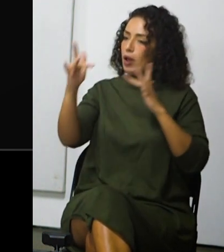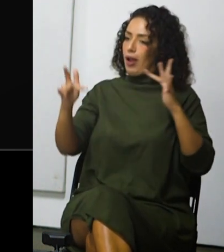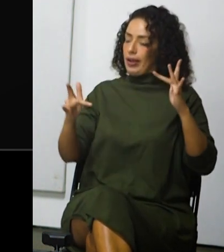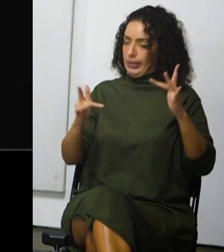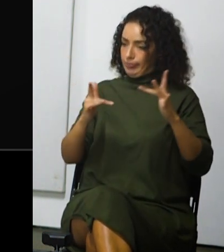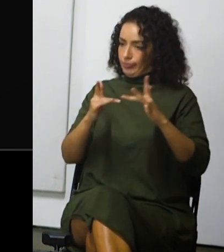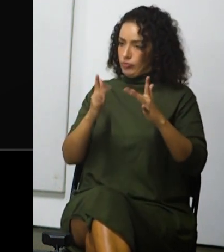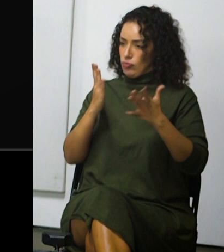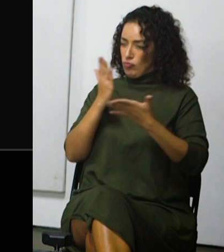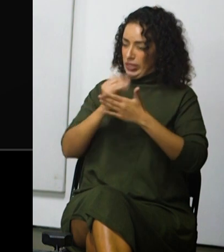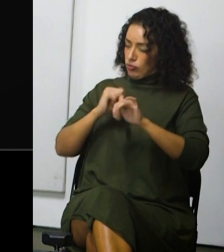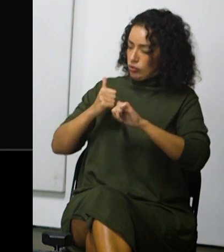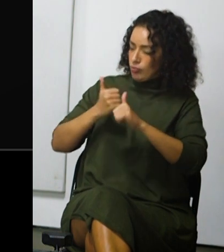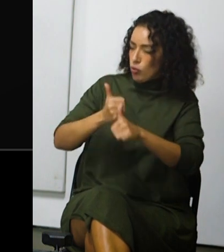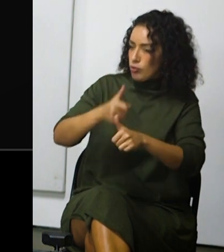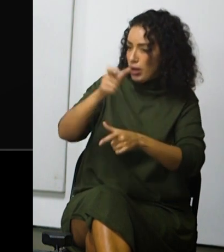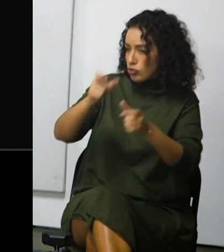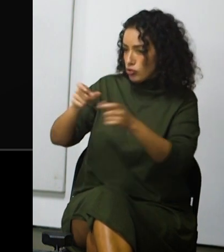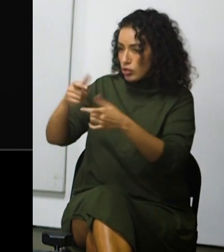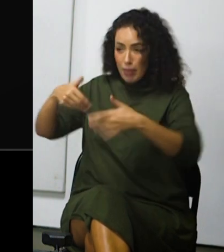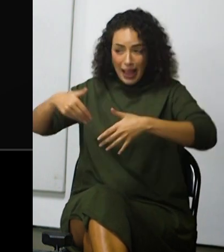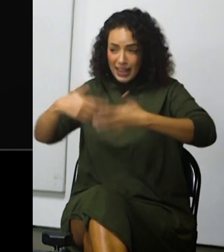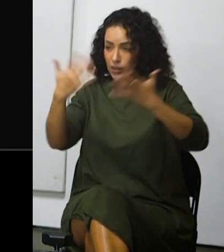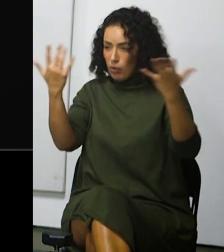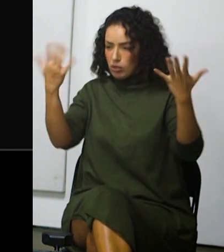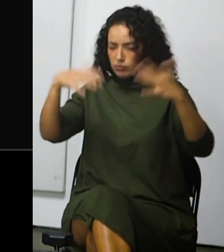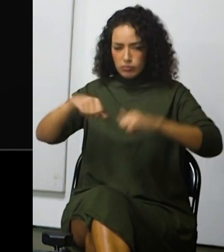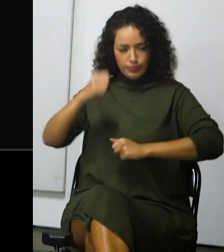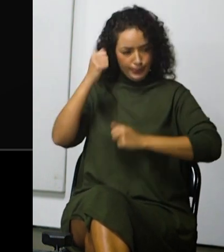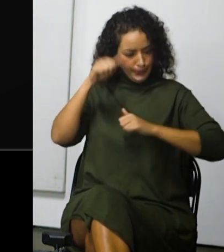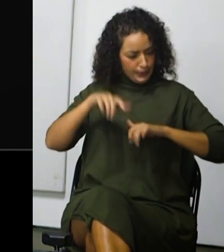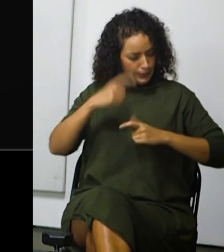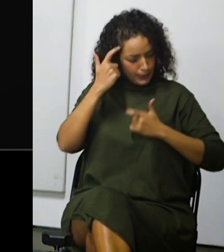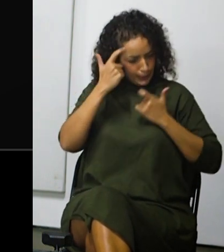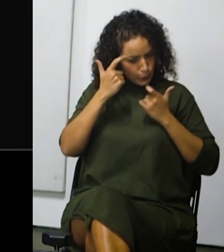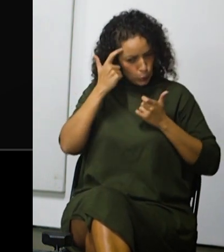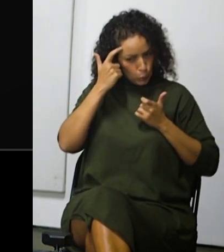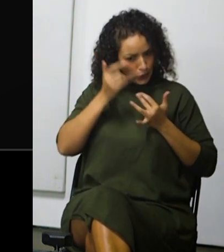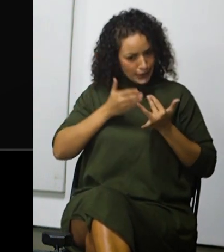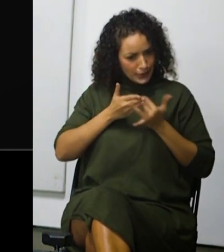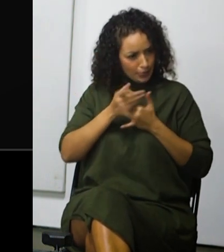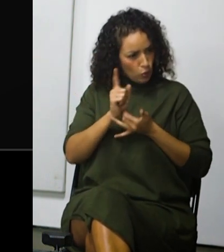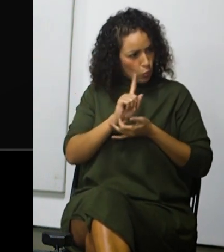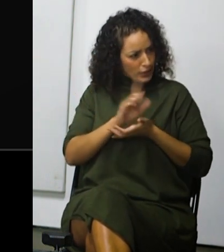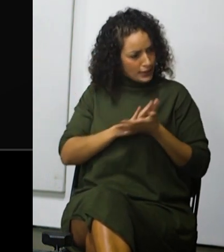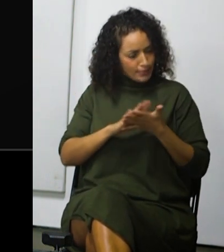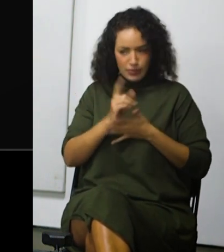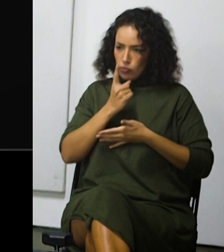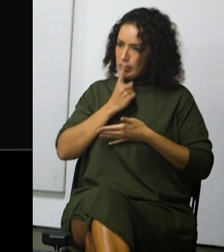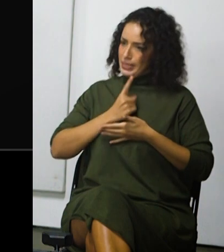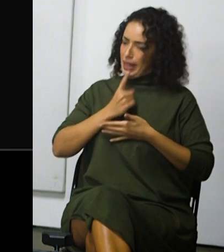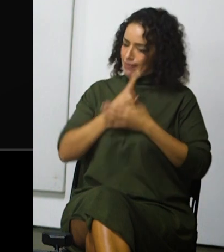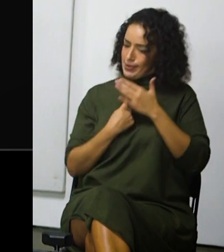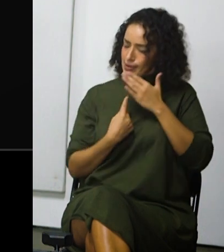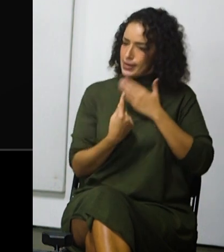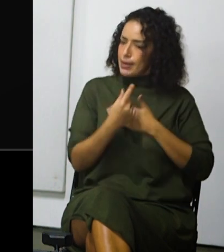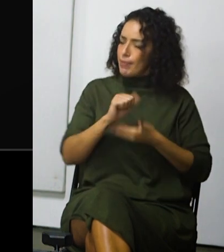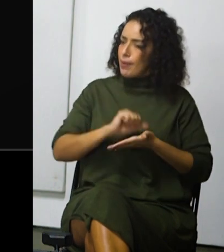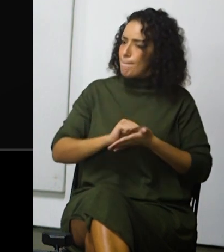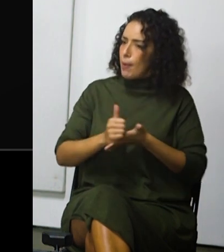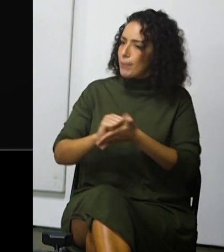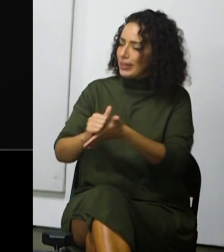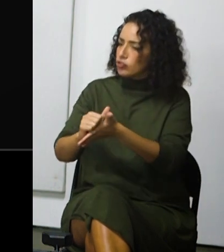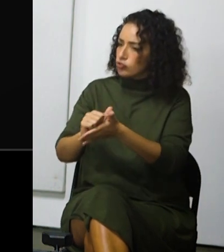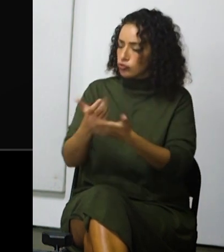students primarily, but also anyone, to begin thinking about what accessibility means within self and independent publishing. This